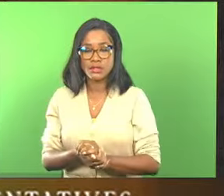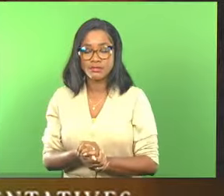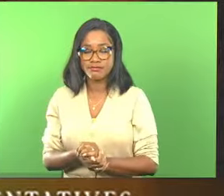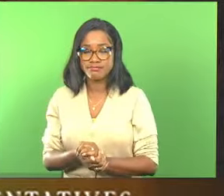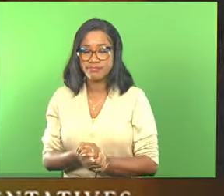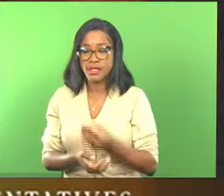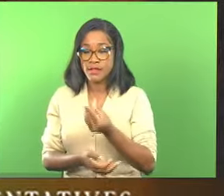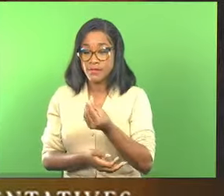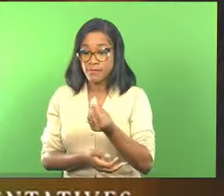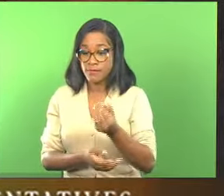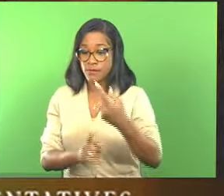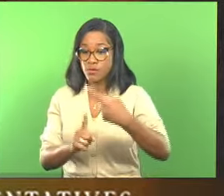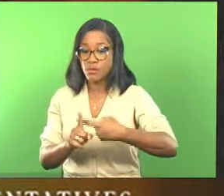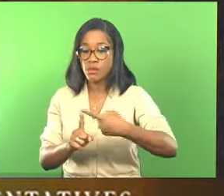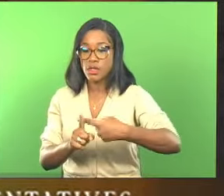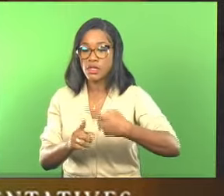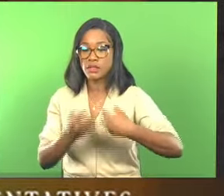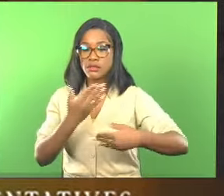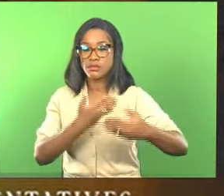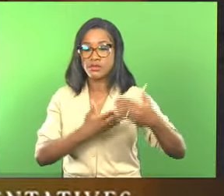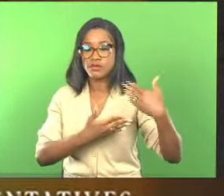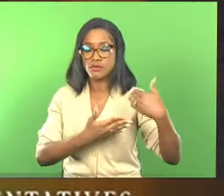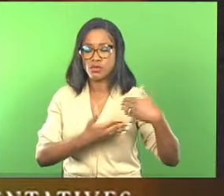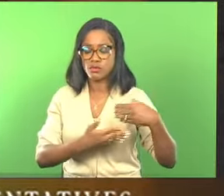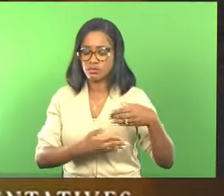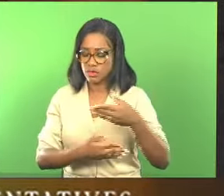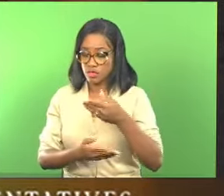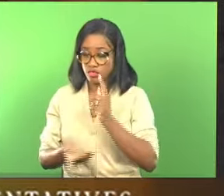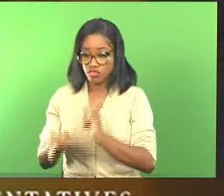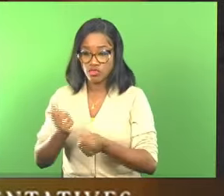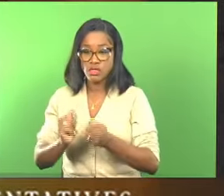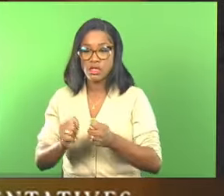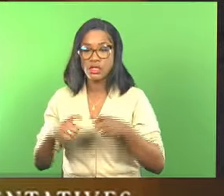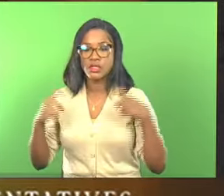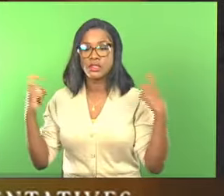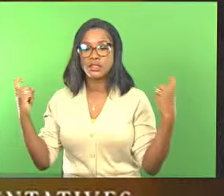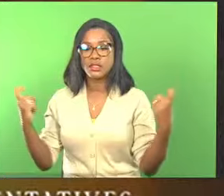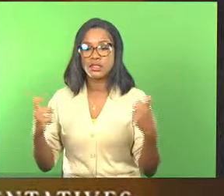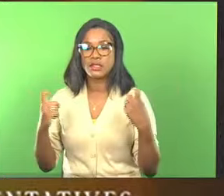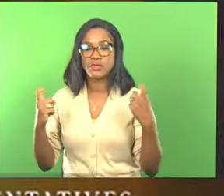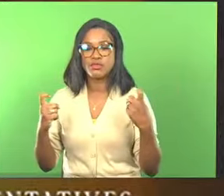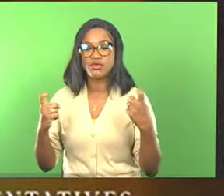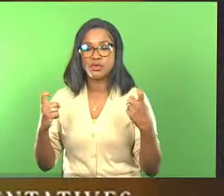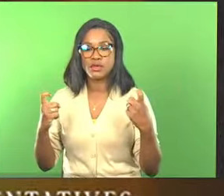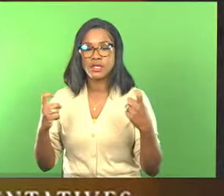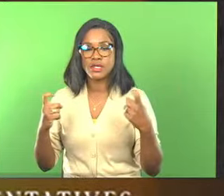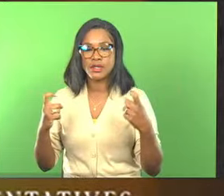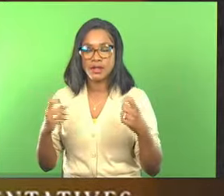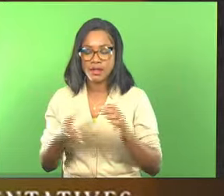ago, you celebrated the